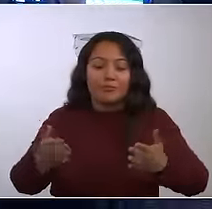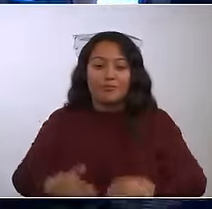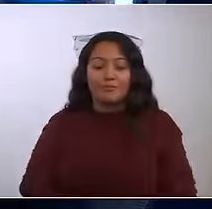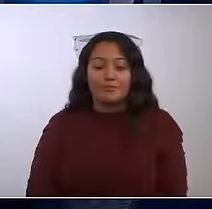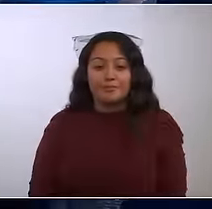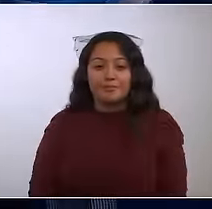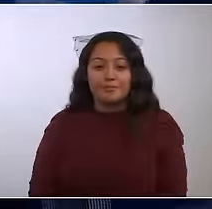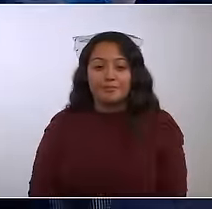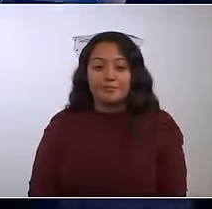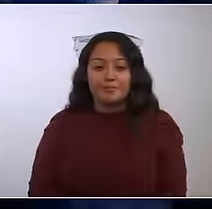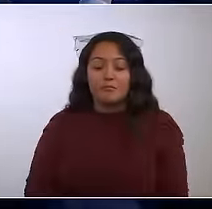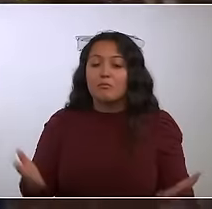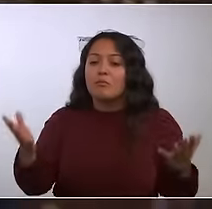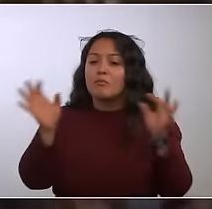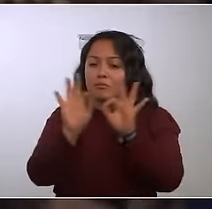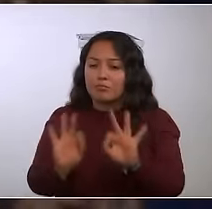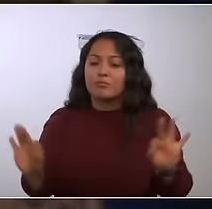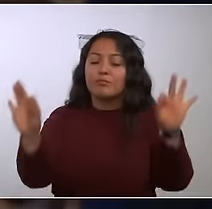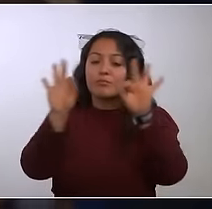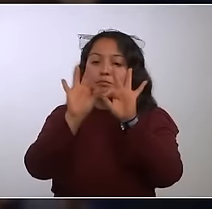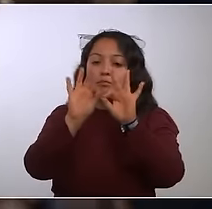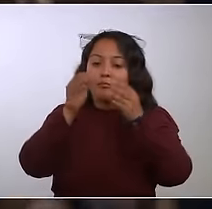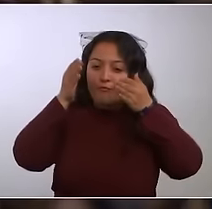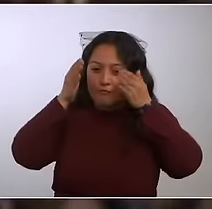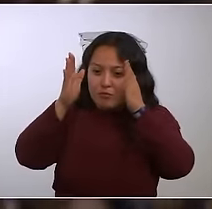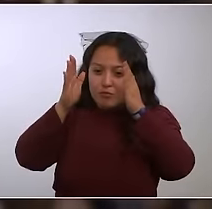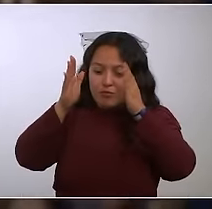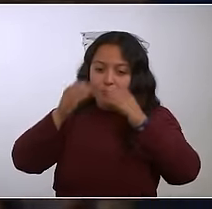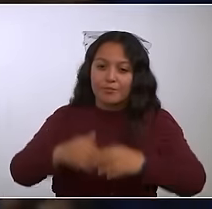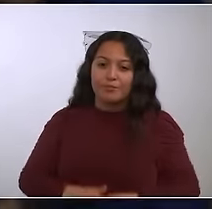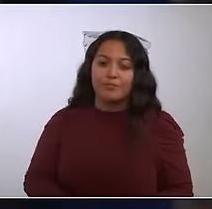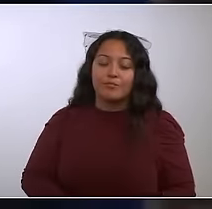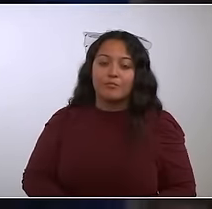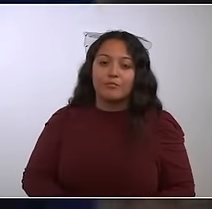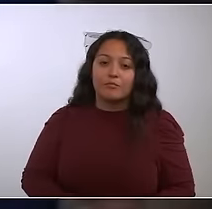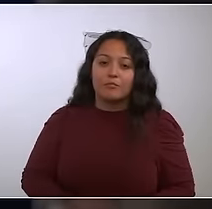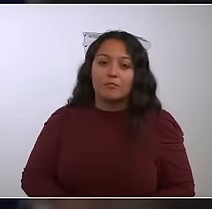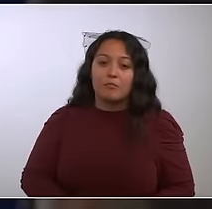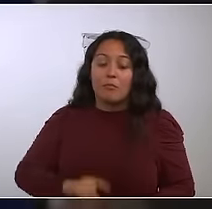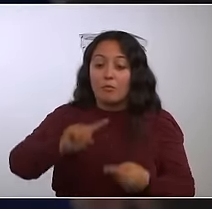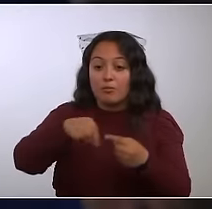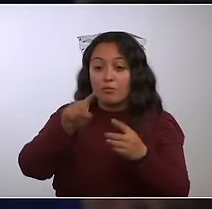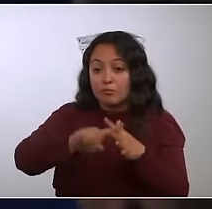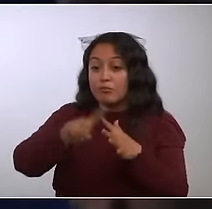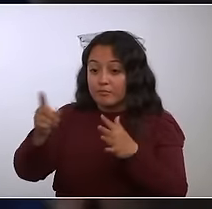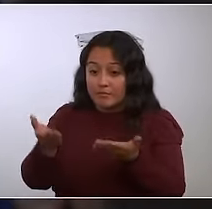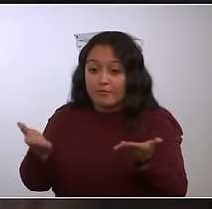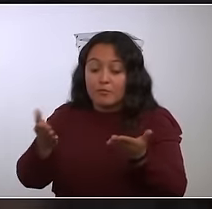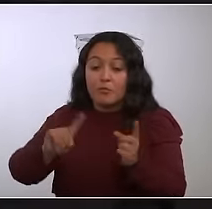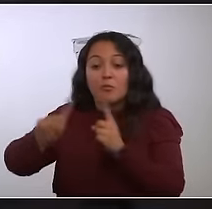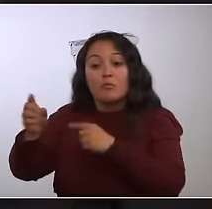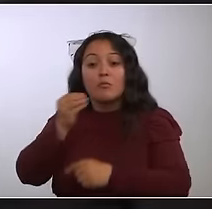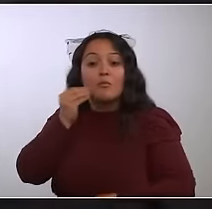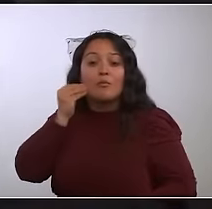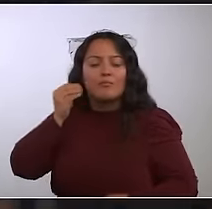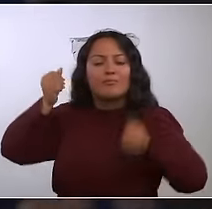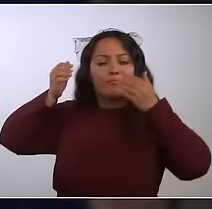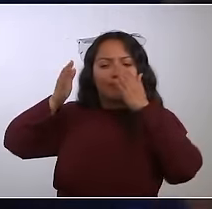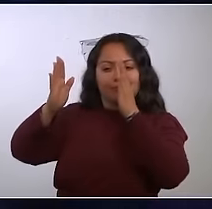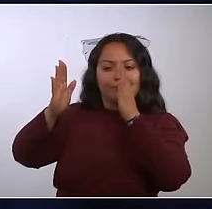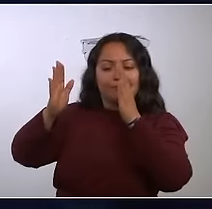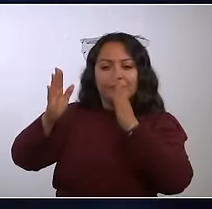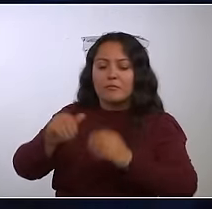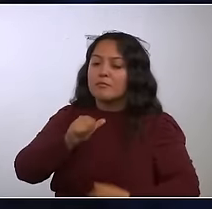Pero más importante, but most importantly, enfócate. Get focused. Cuando regreses a casa, enfócate. When you get back home, get focused. No